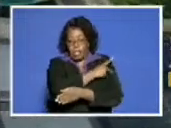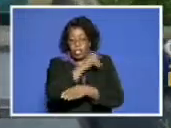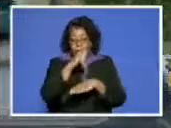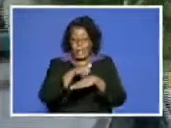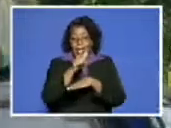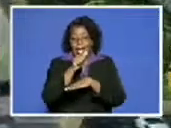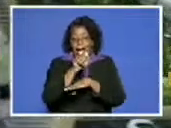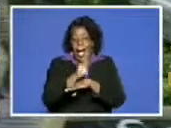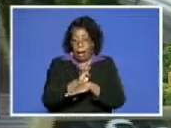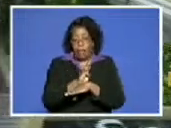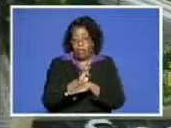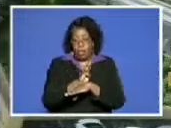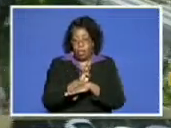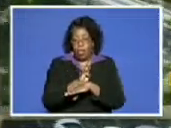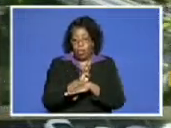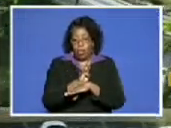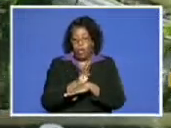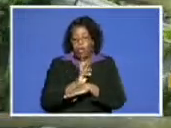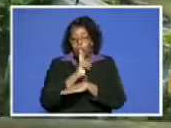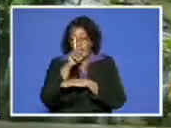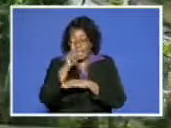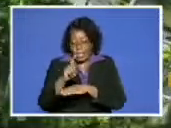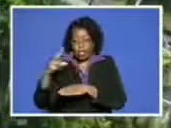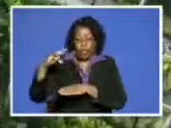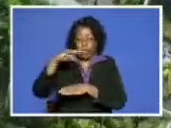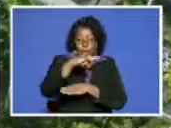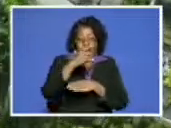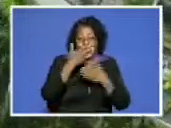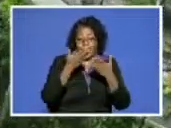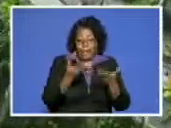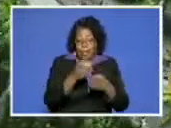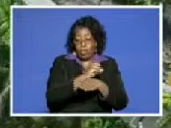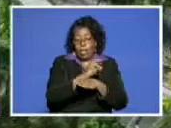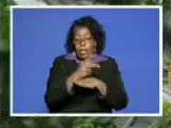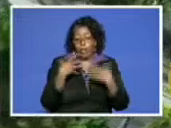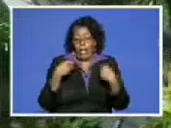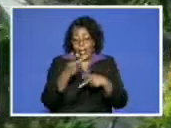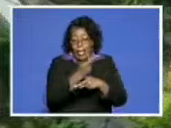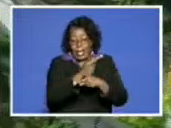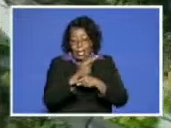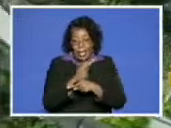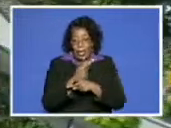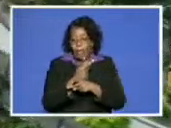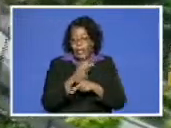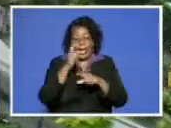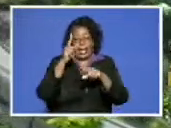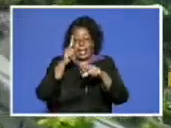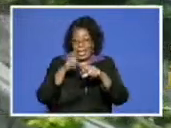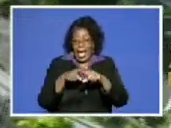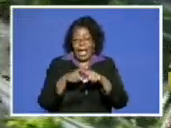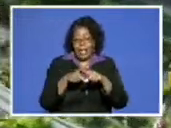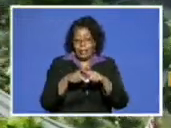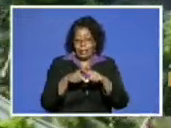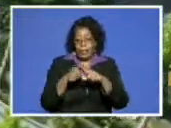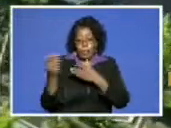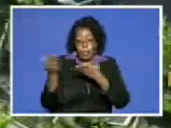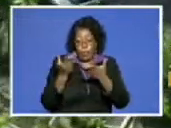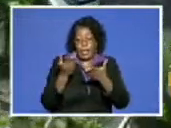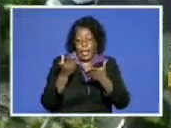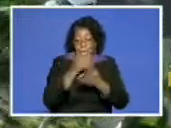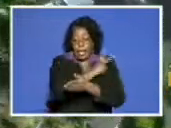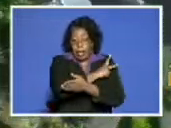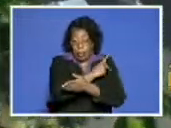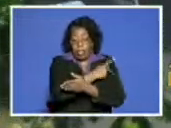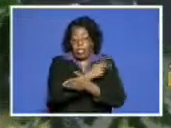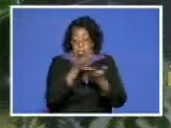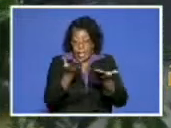Abaco, is in desperate need to be flown here to the capital for health care, and they aren't able to house that patient. So we just want to